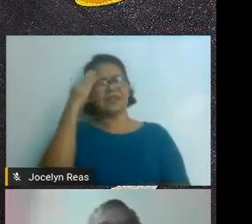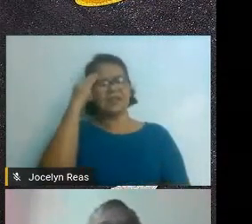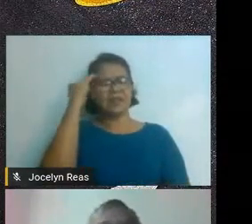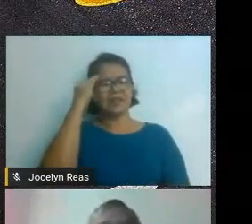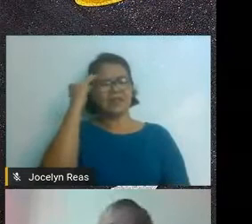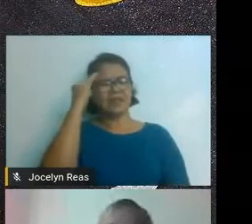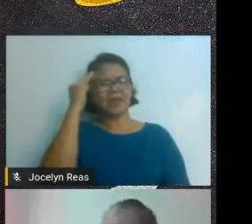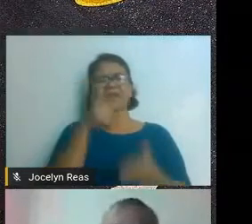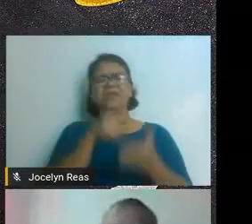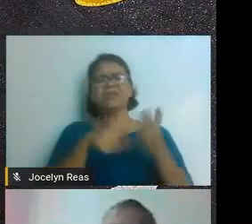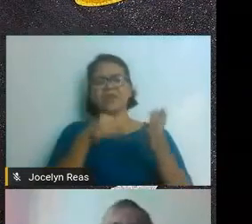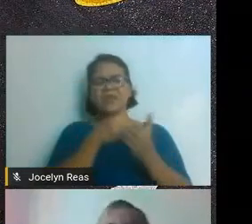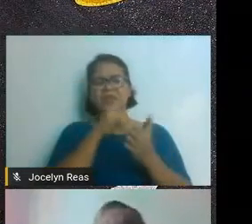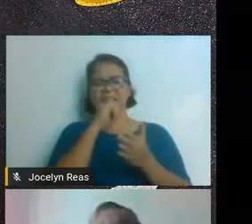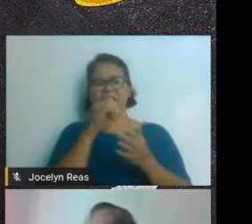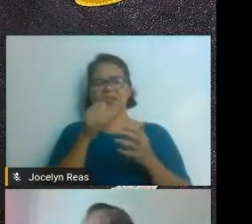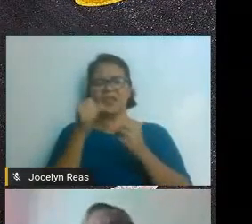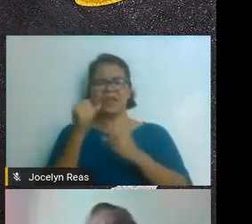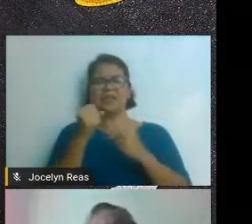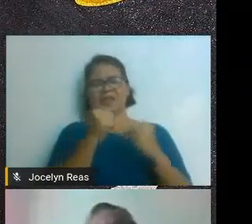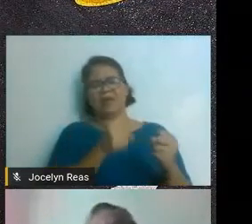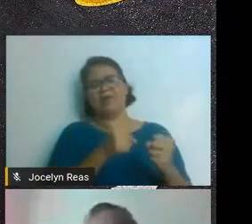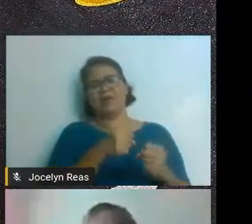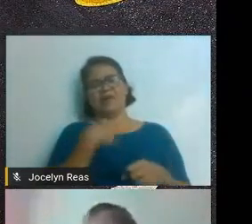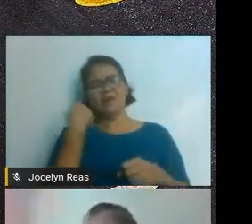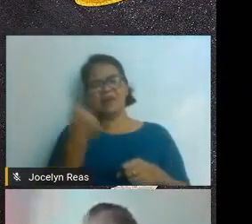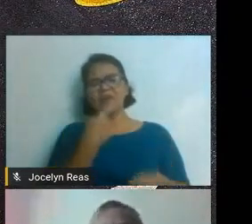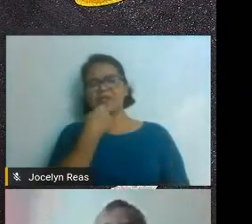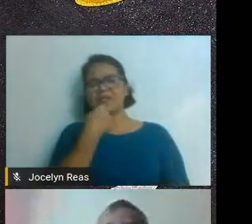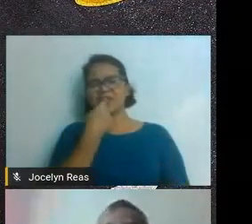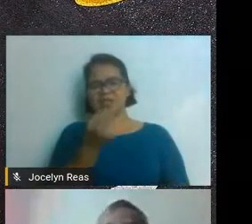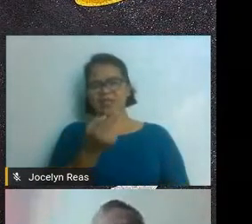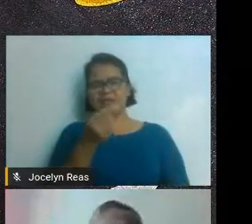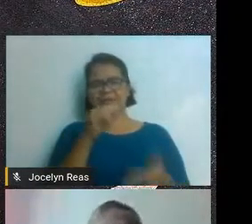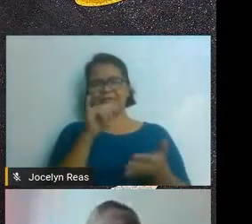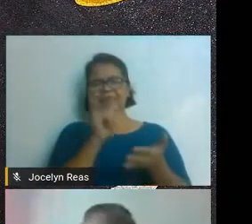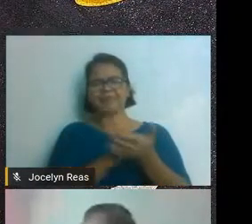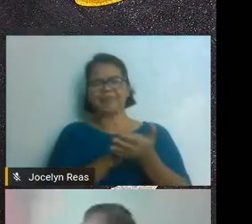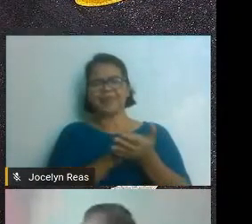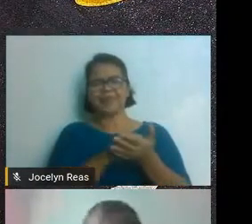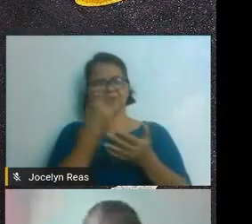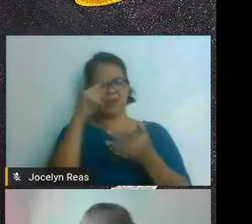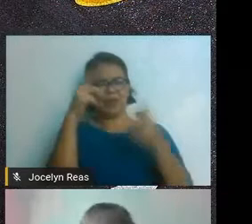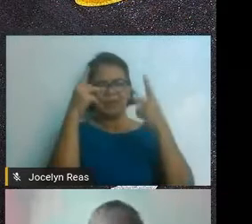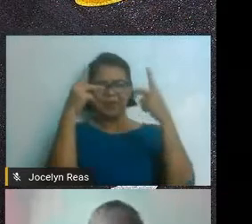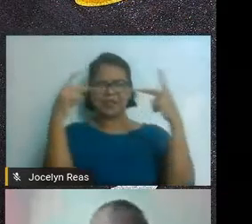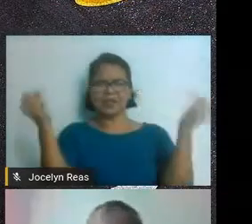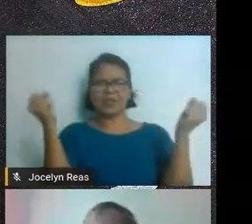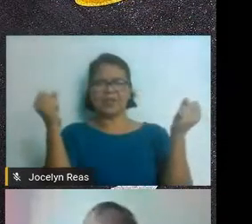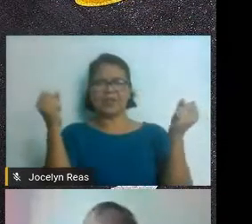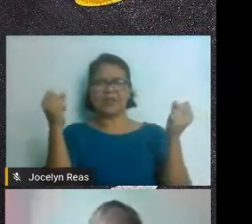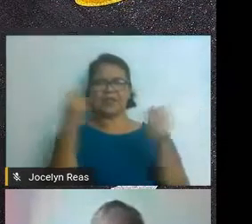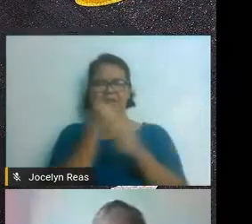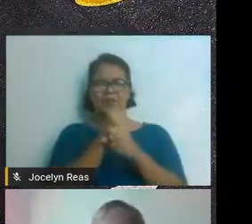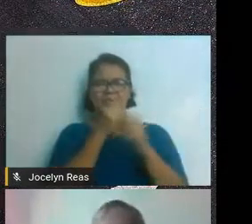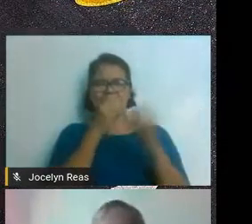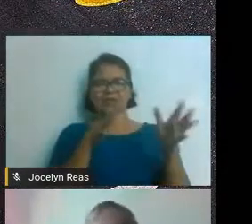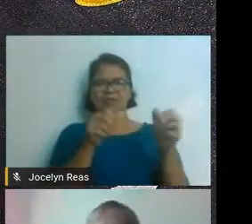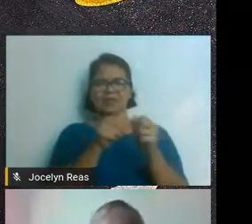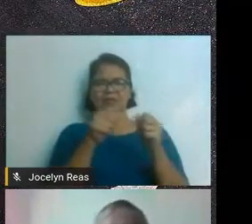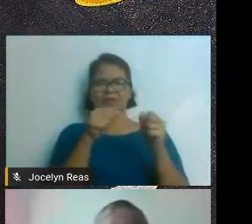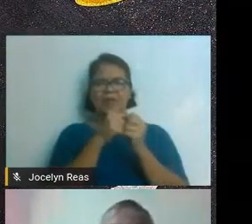So, palagi kong sinasabi, oh, yung mga nakikinig dyan, ng mga principal na ngayon, or mga superintendent, I mean, yung alam ko, si SDS